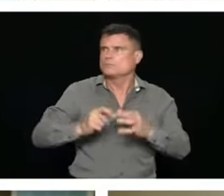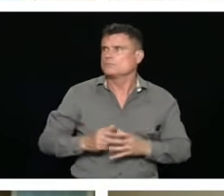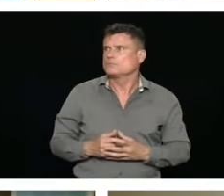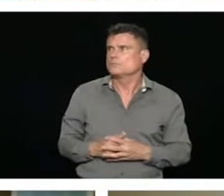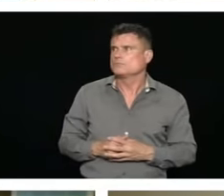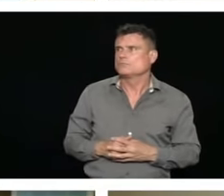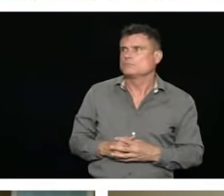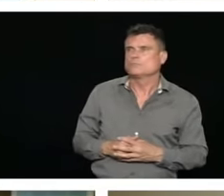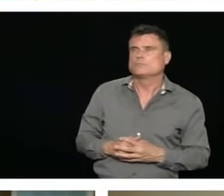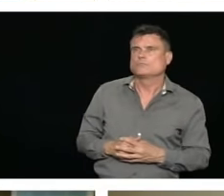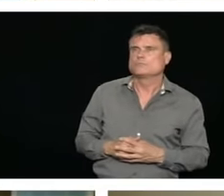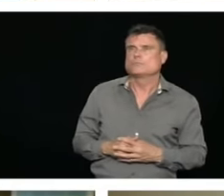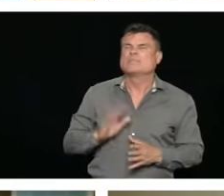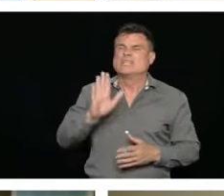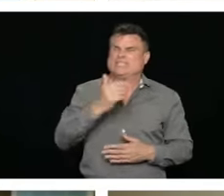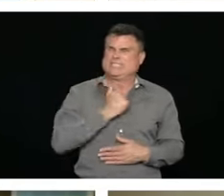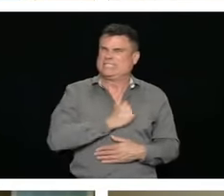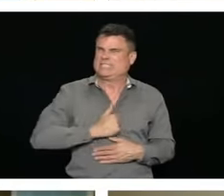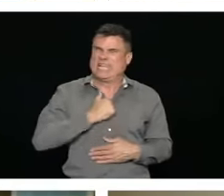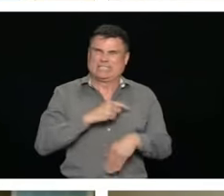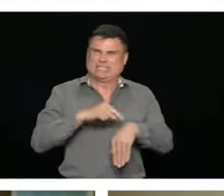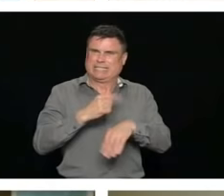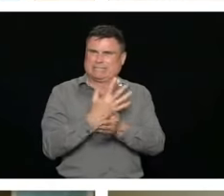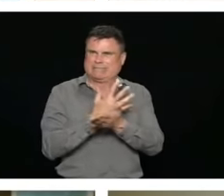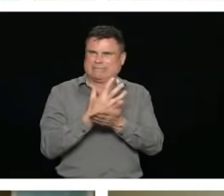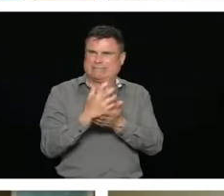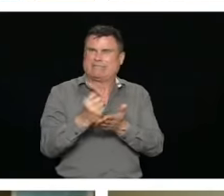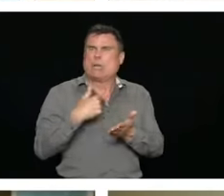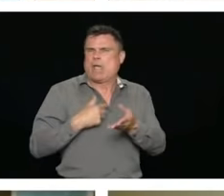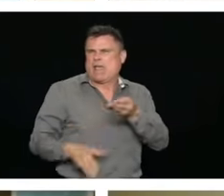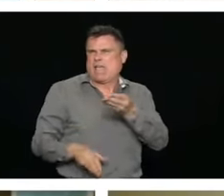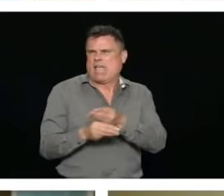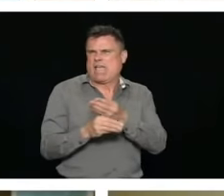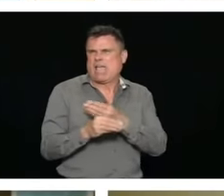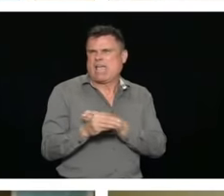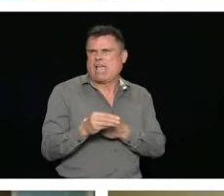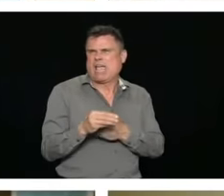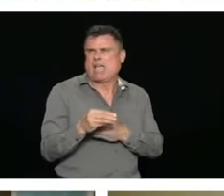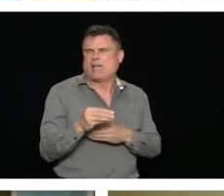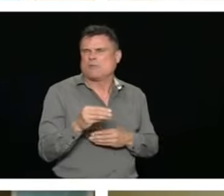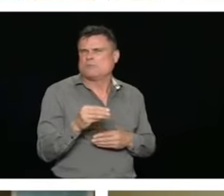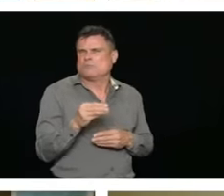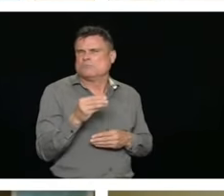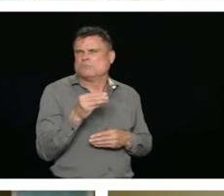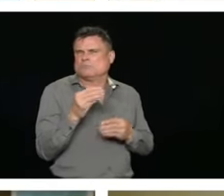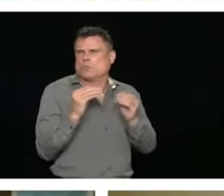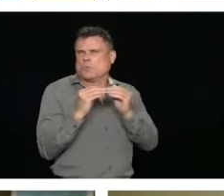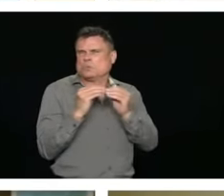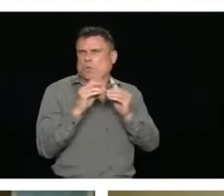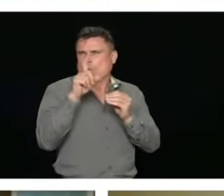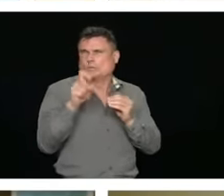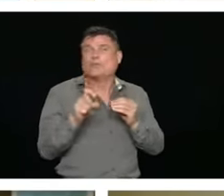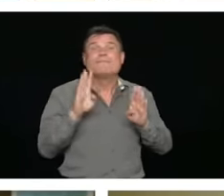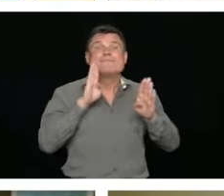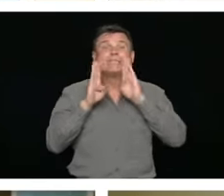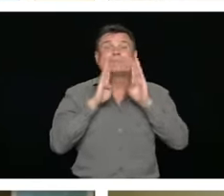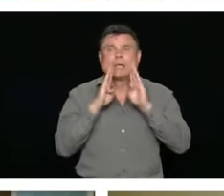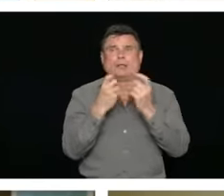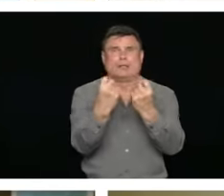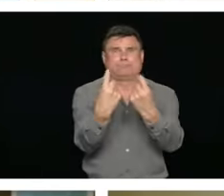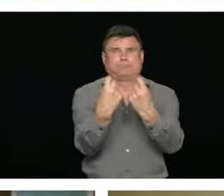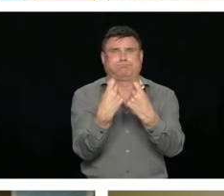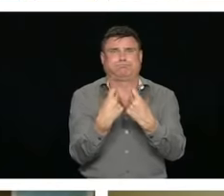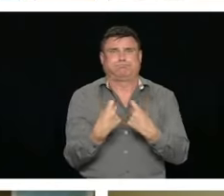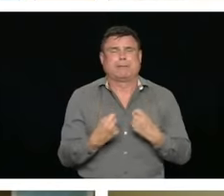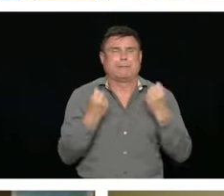I apologize for that. But there are some good questions here. So Asaya, I think I'm pronouncing that right. She says, how are